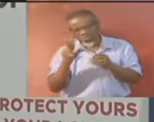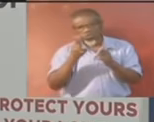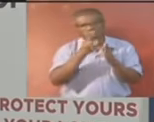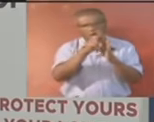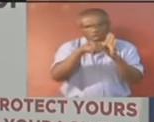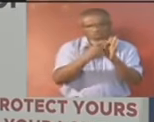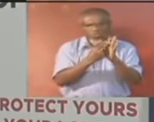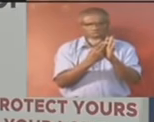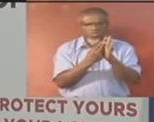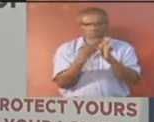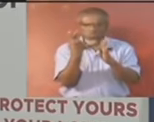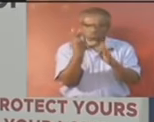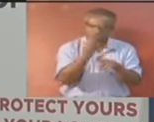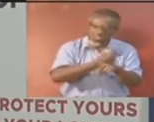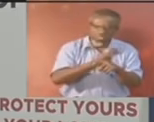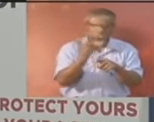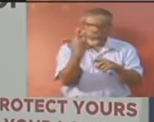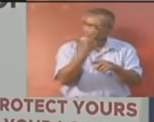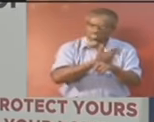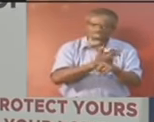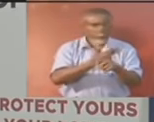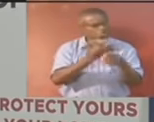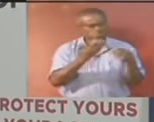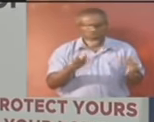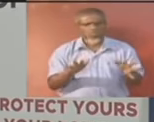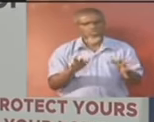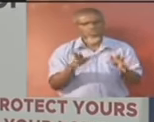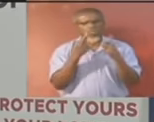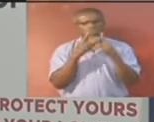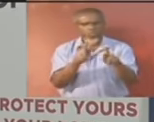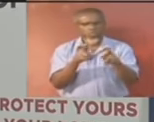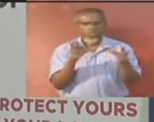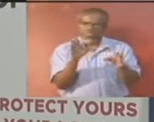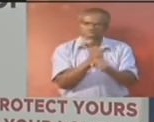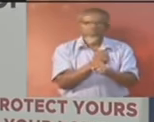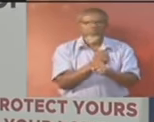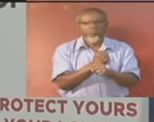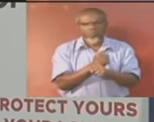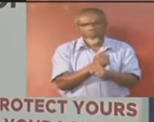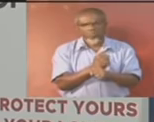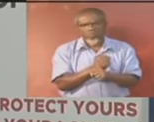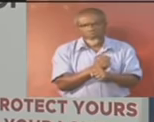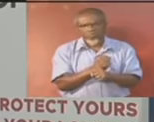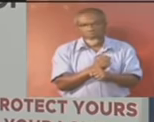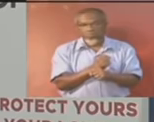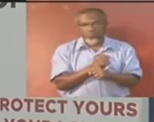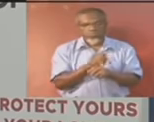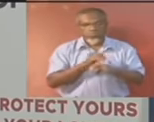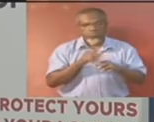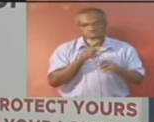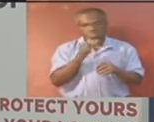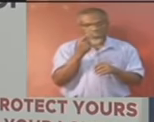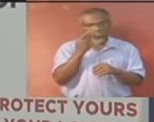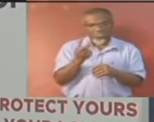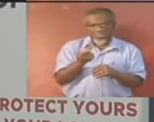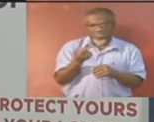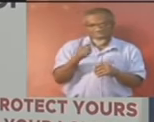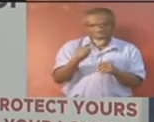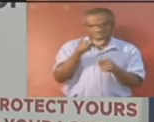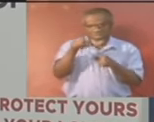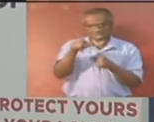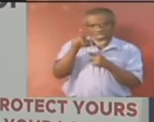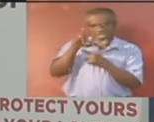around. So I'm not sure under what circumstances people are being told about a 2-week wait, but there isn't anything at the lab end that would